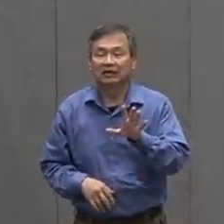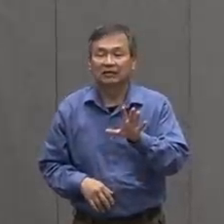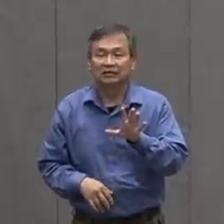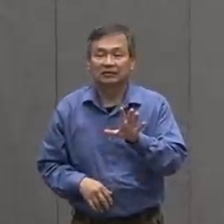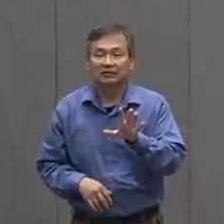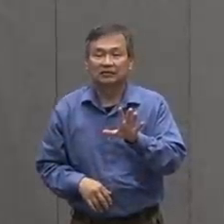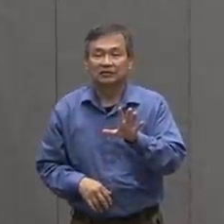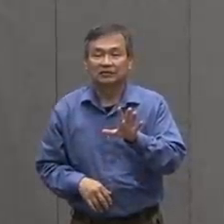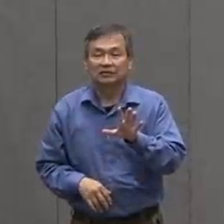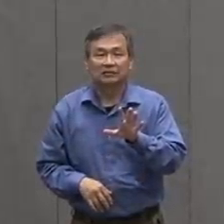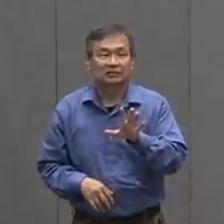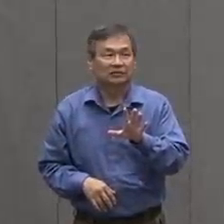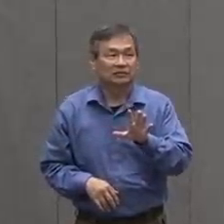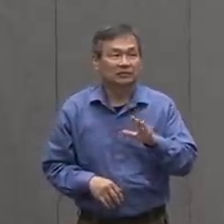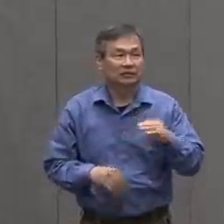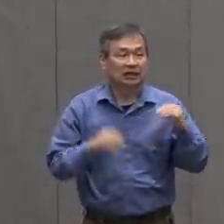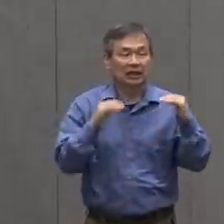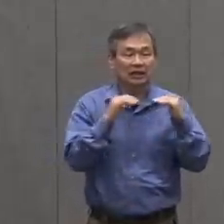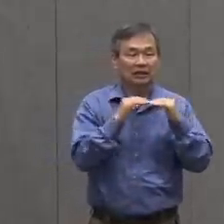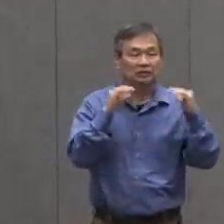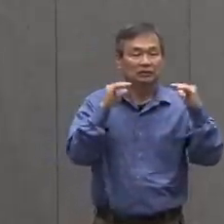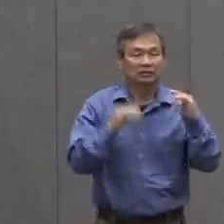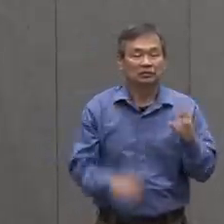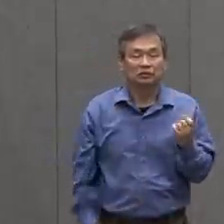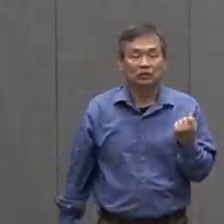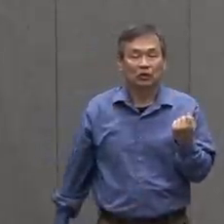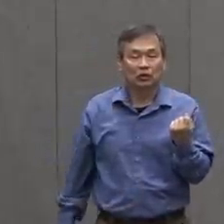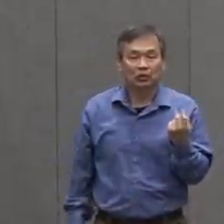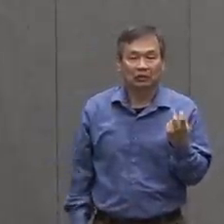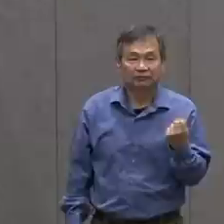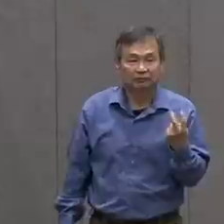5 dots equals 12.